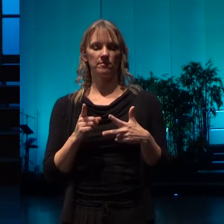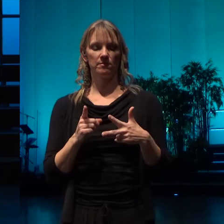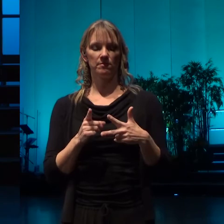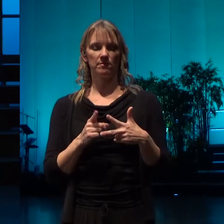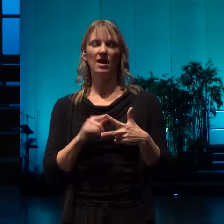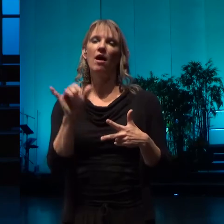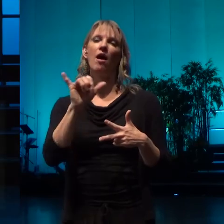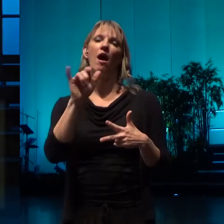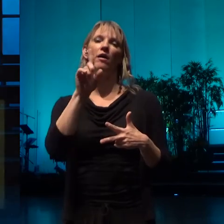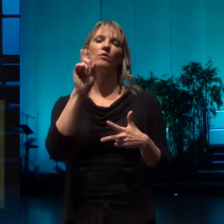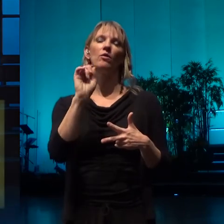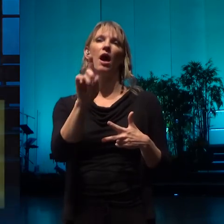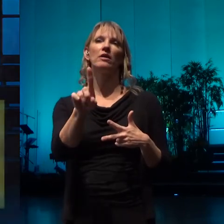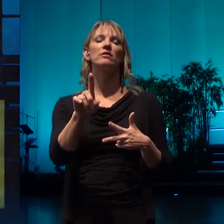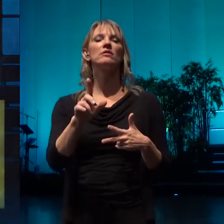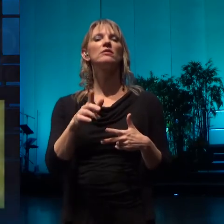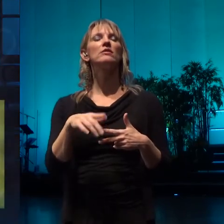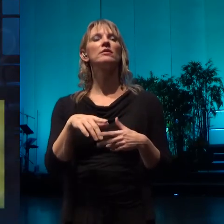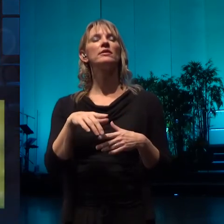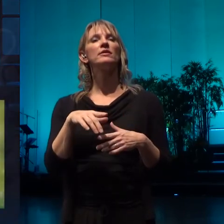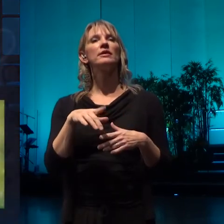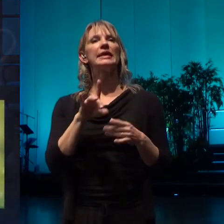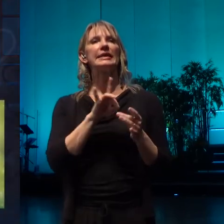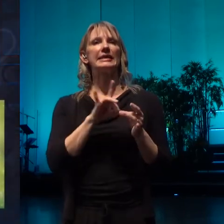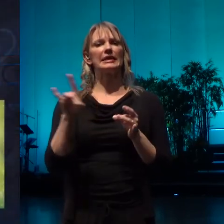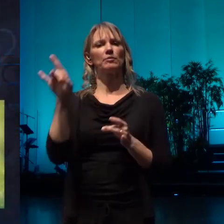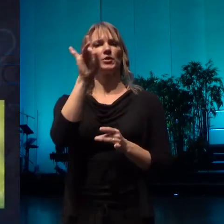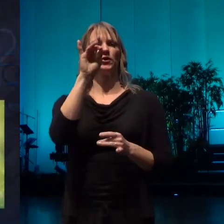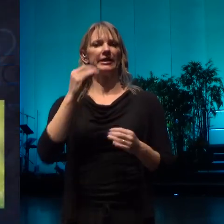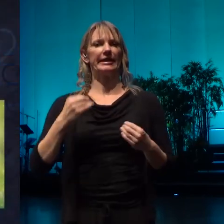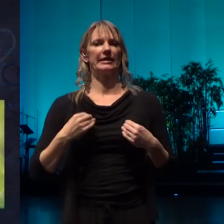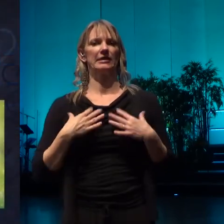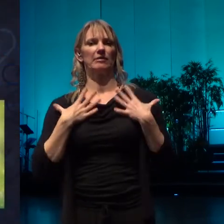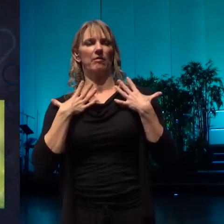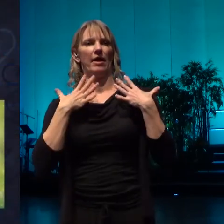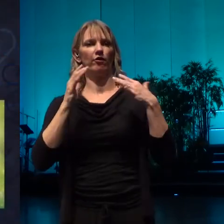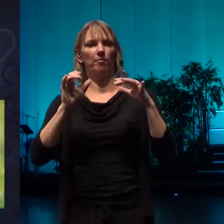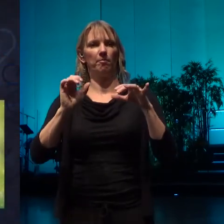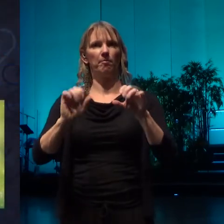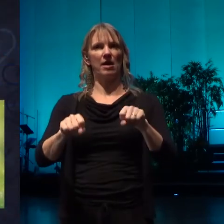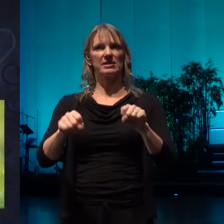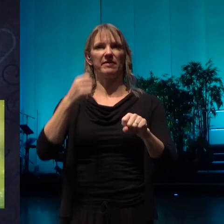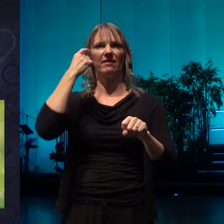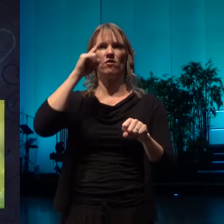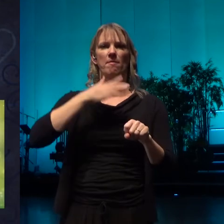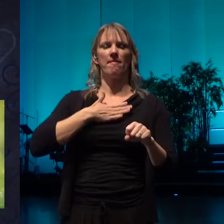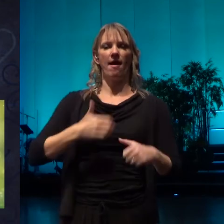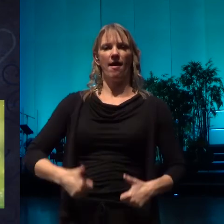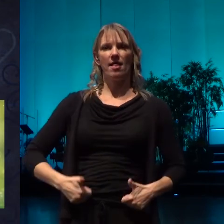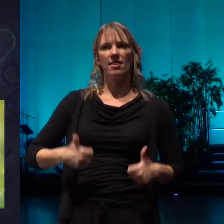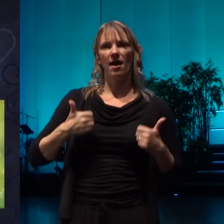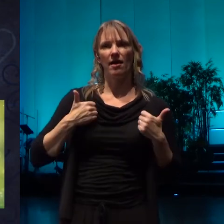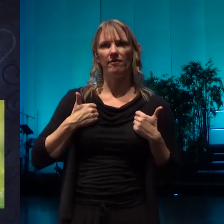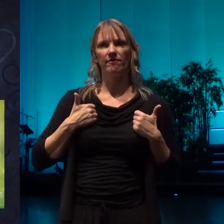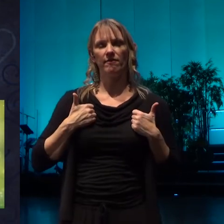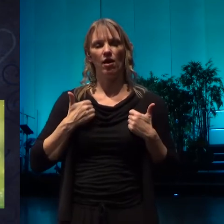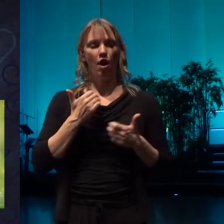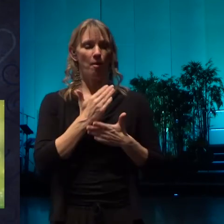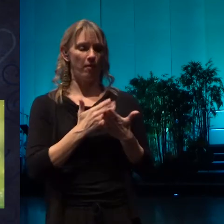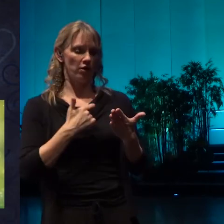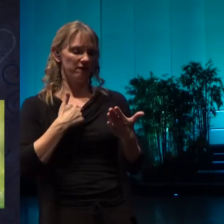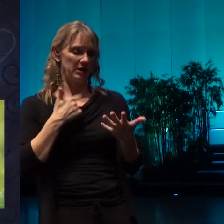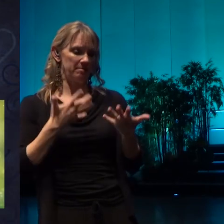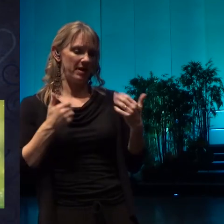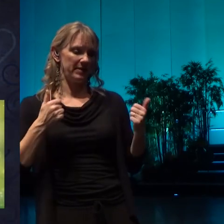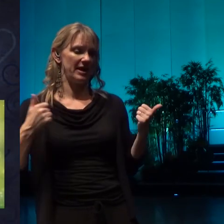And he also asks, what is the Spirit-inspired possibility for my life that a part of me is